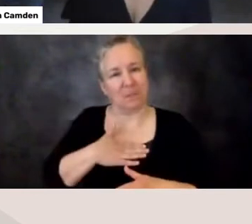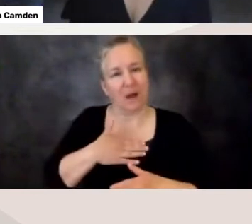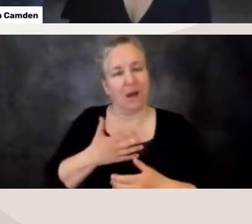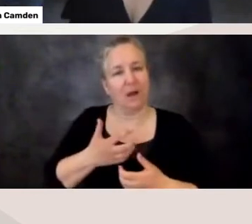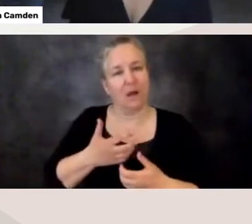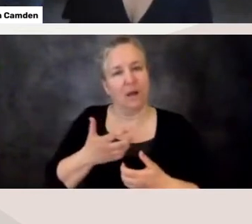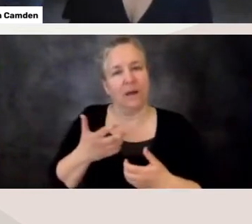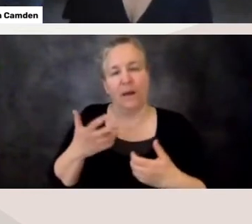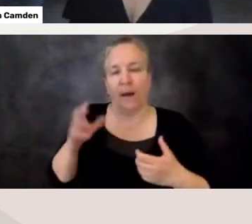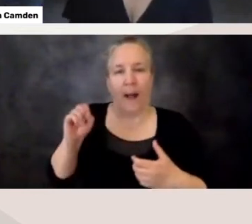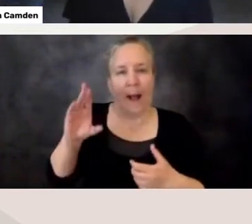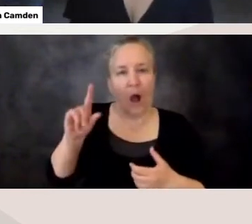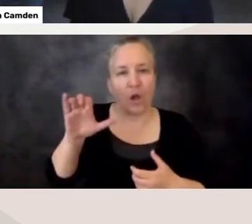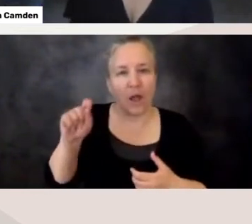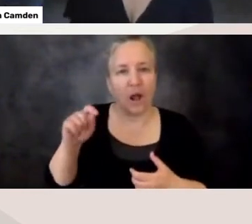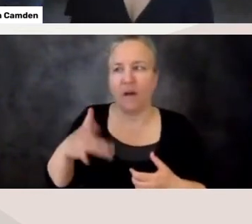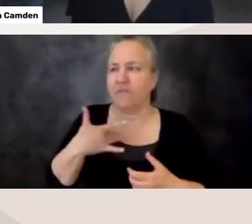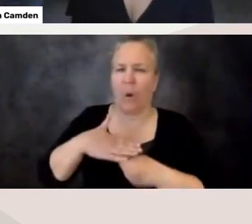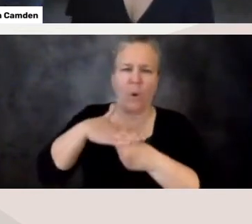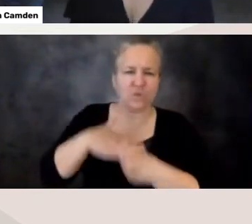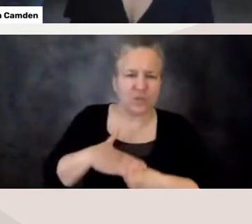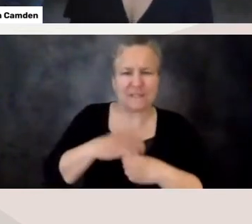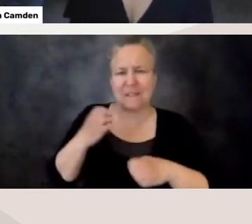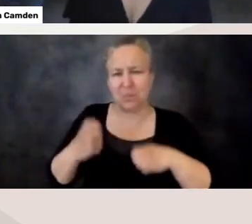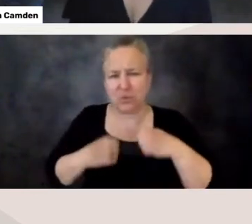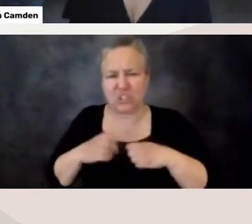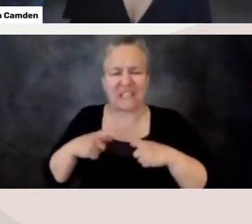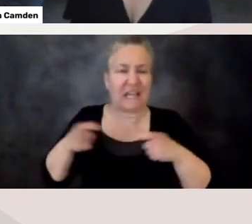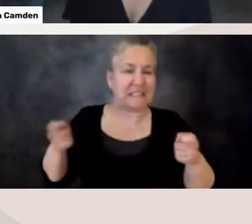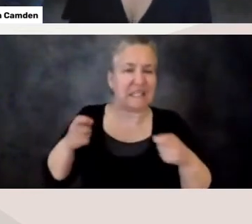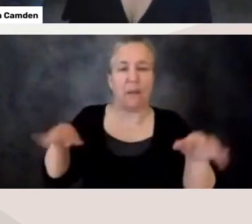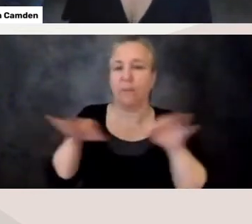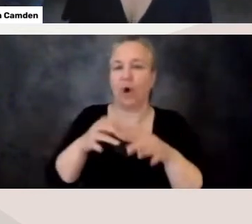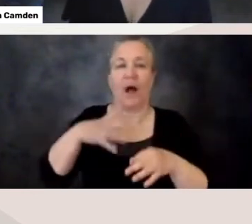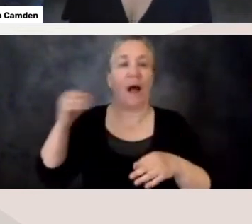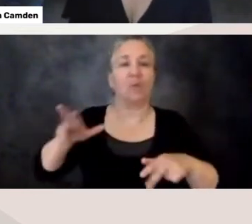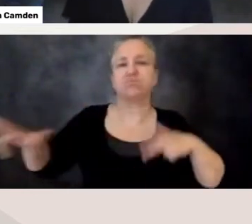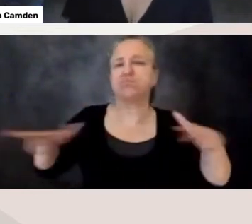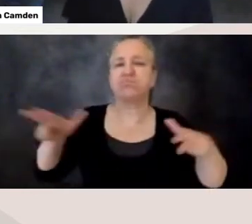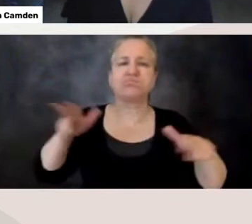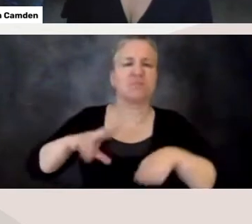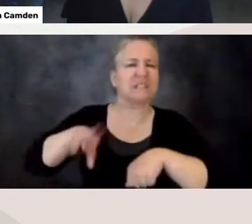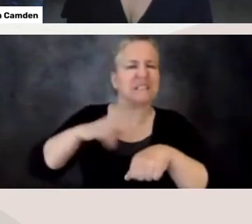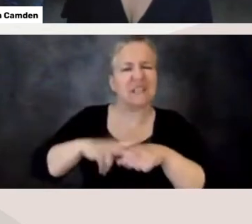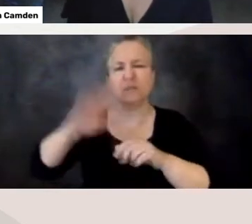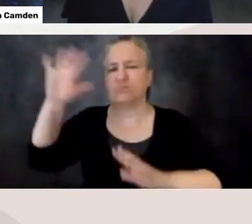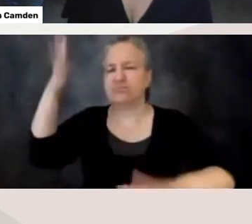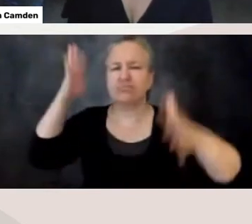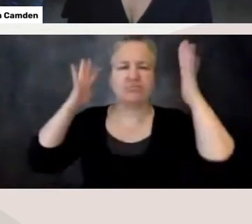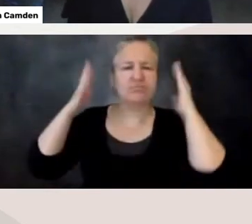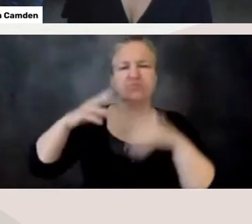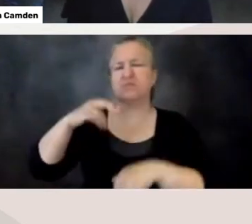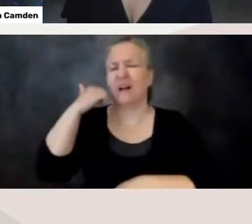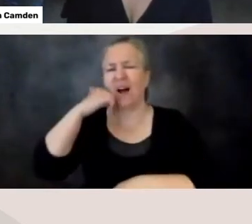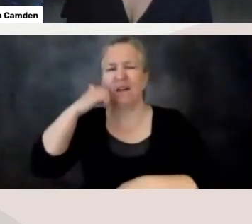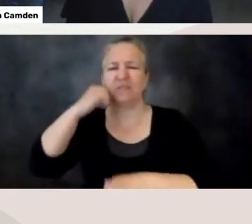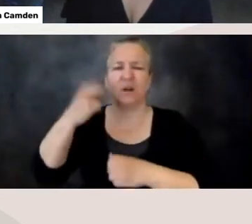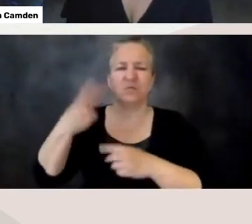contain the stress and deal with my emotions if I could just get out and be in nature and walk for a couple miles a day.